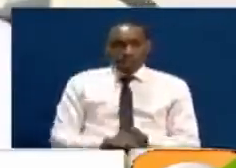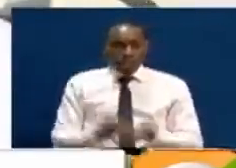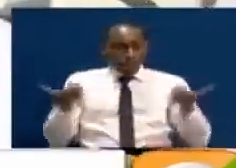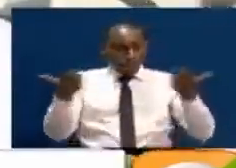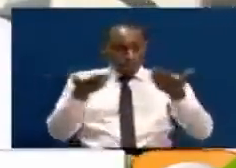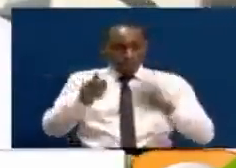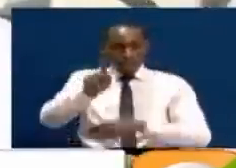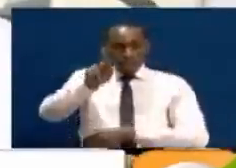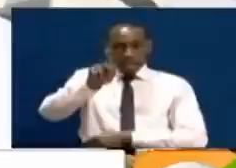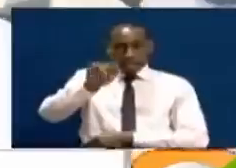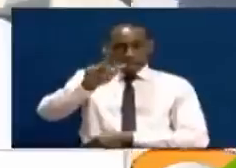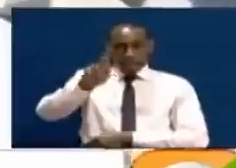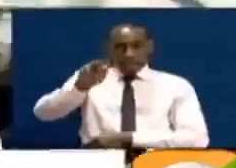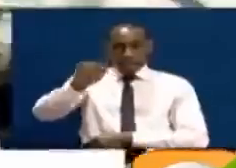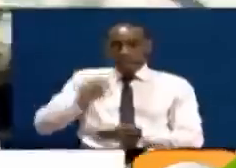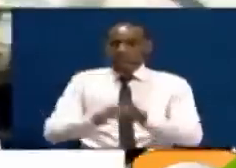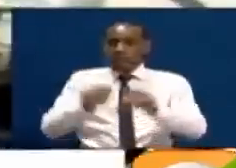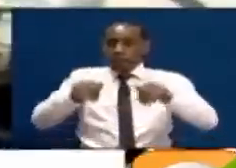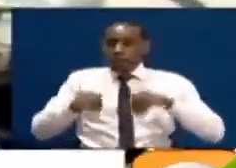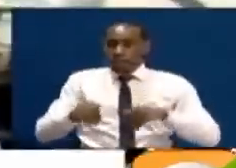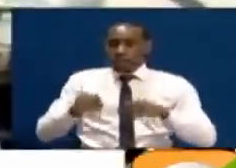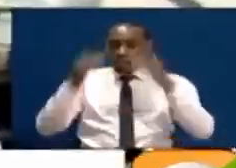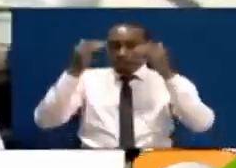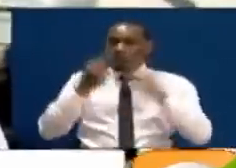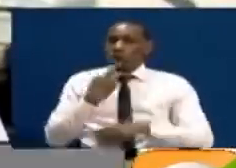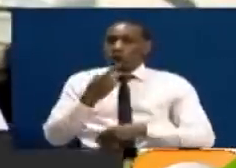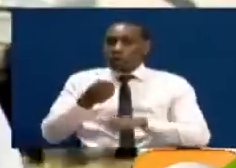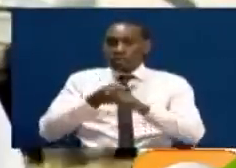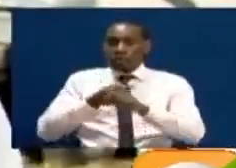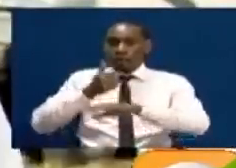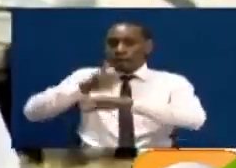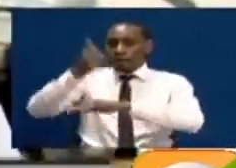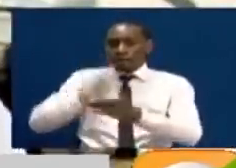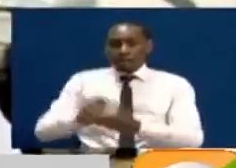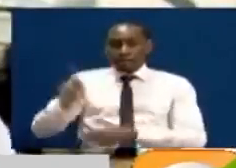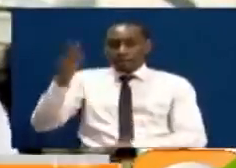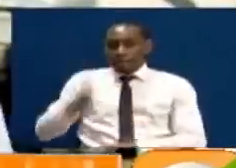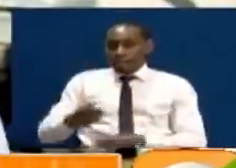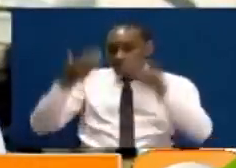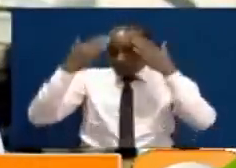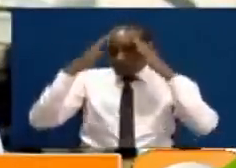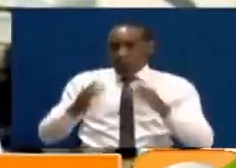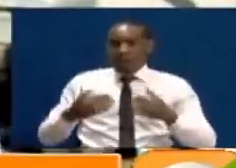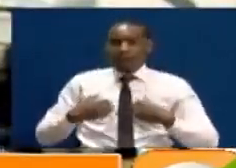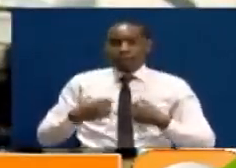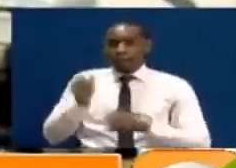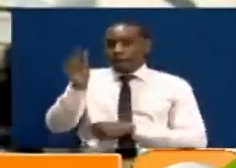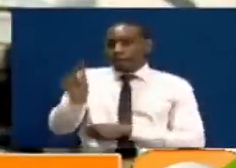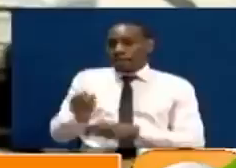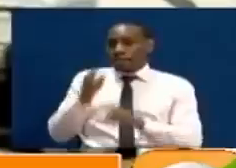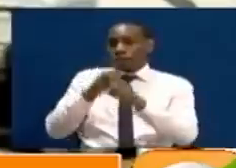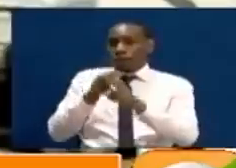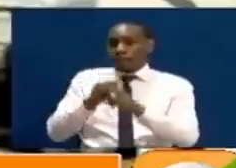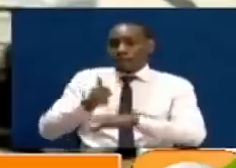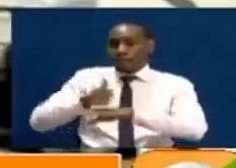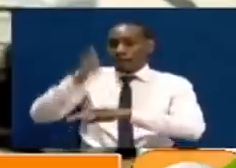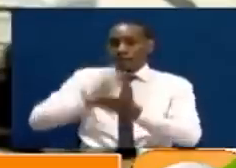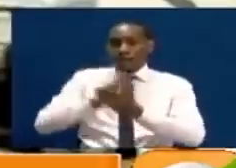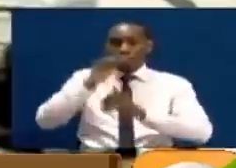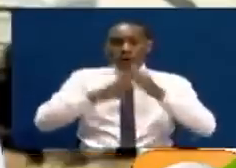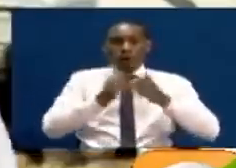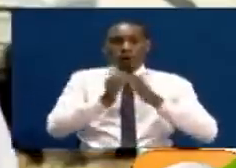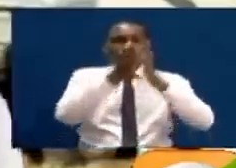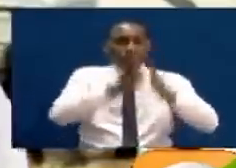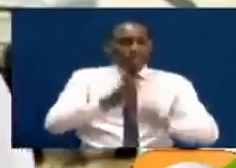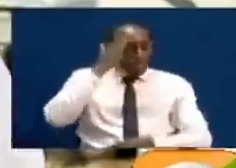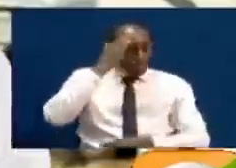has been waiting for orders from above. Hii Kenya siku anajua kuna mtu anaitwa above. Kwa sababu wakubwa wote wa hii nchi nawajua kwa